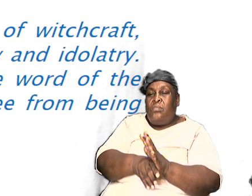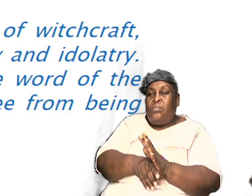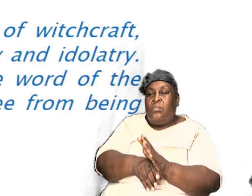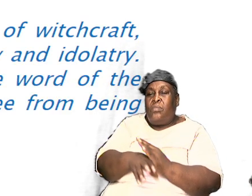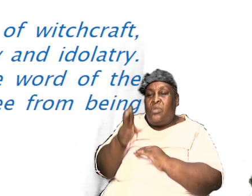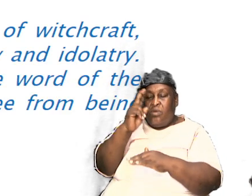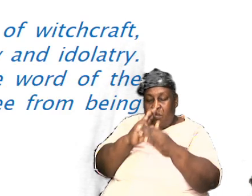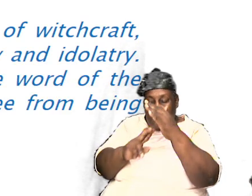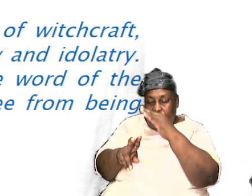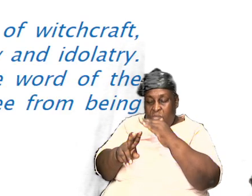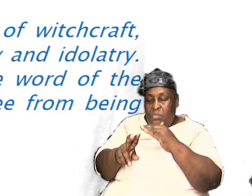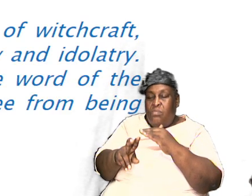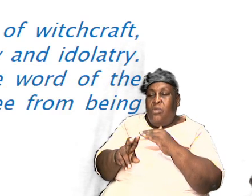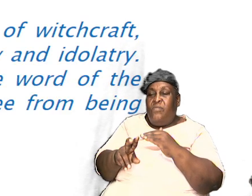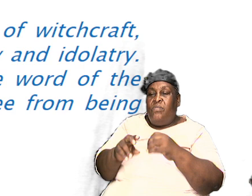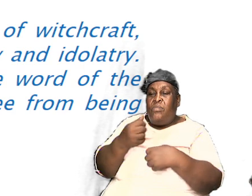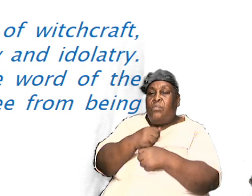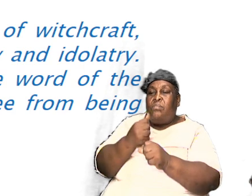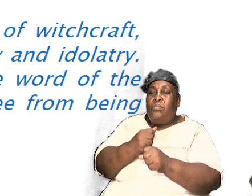prophet let him know